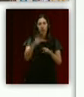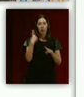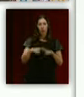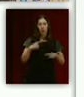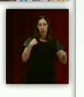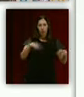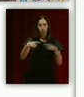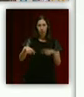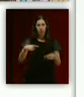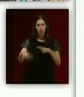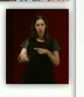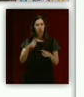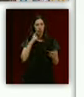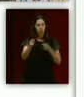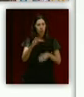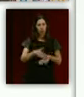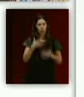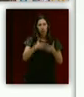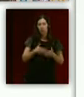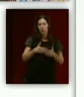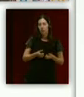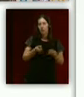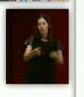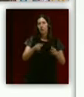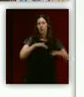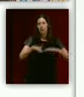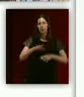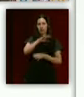the sensory information.